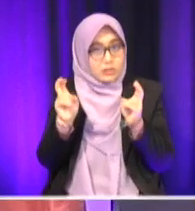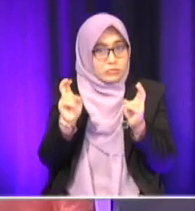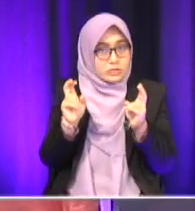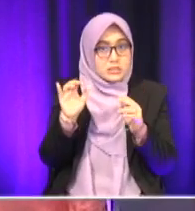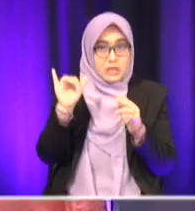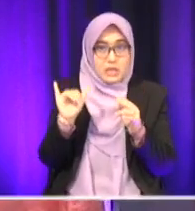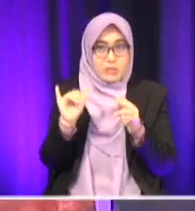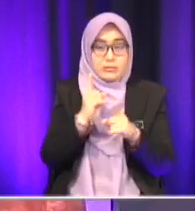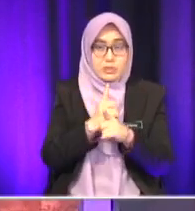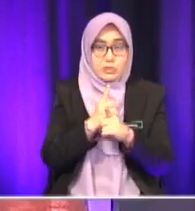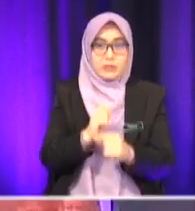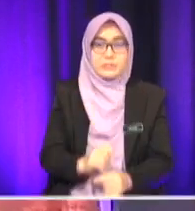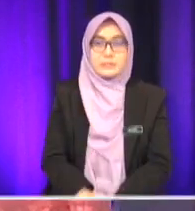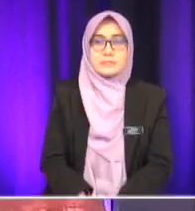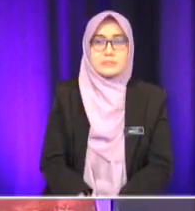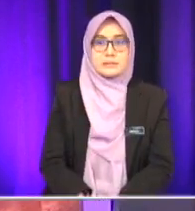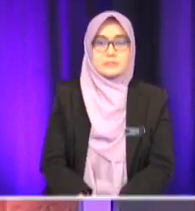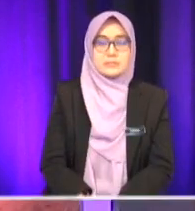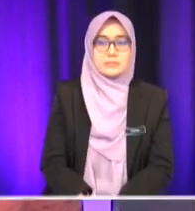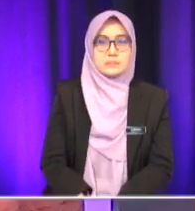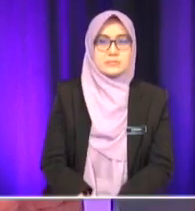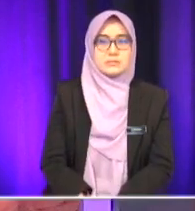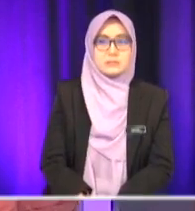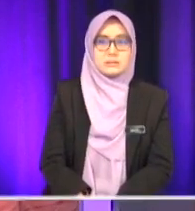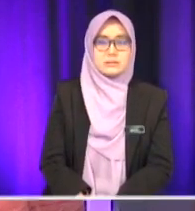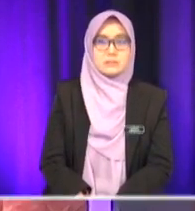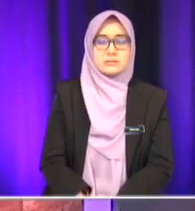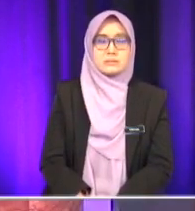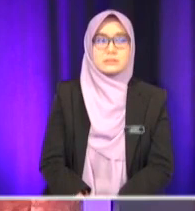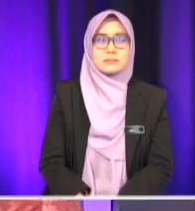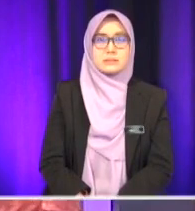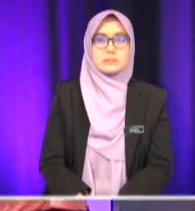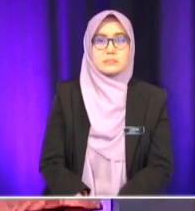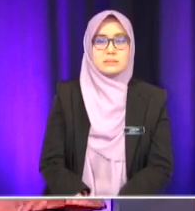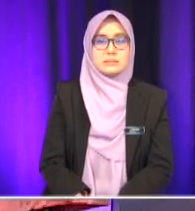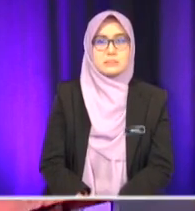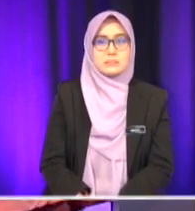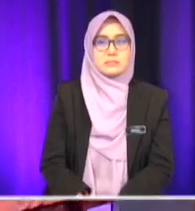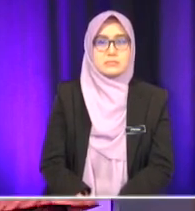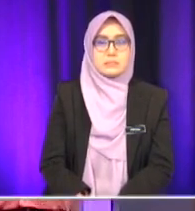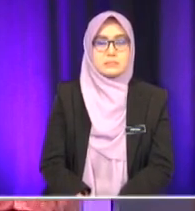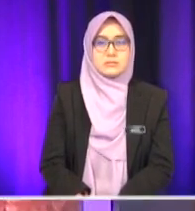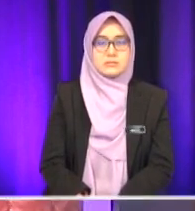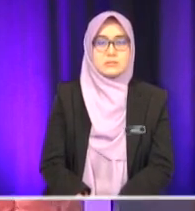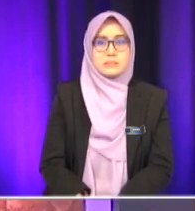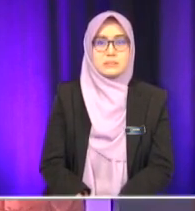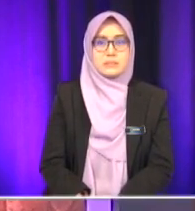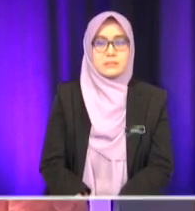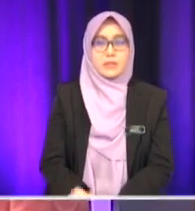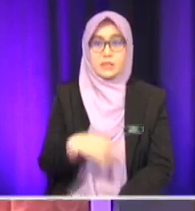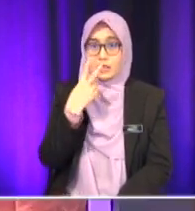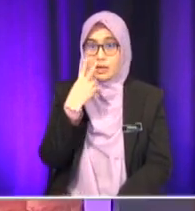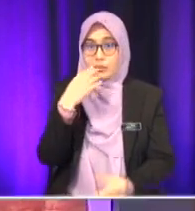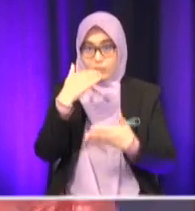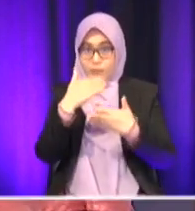their looks or their position. So this is what this paragraph is telling us. So let's look at